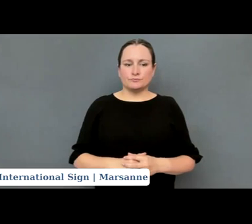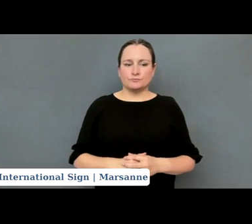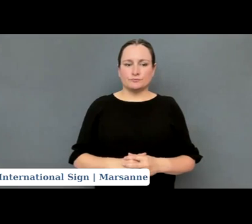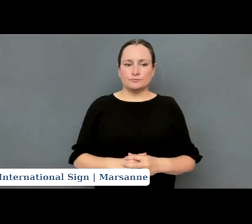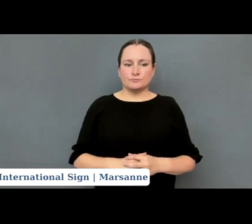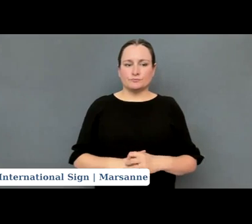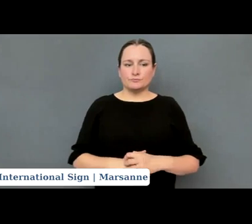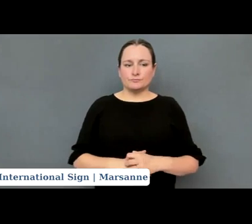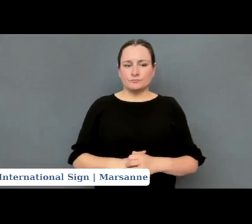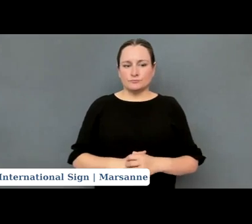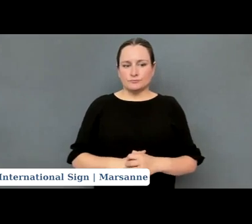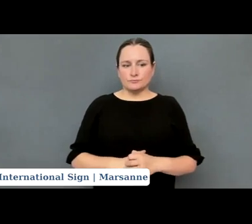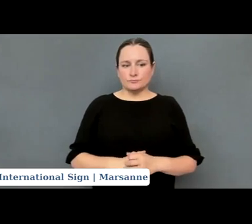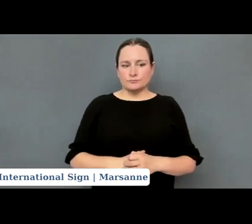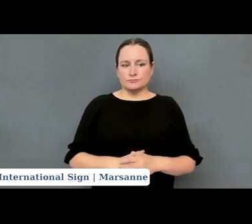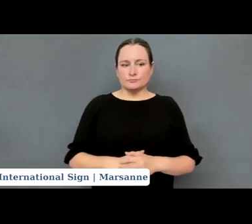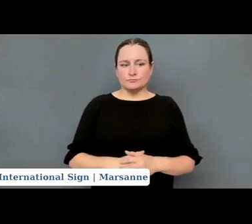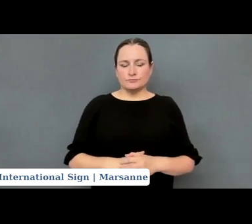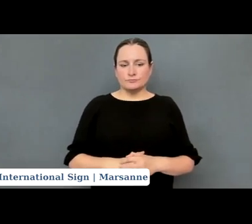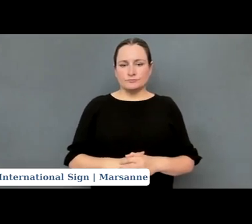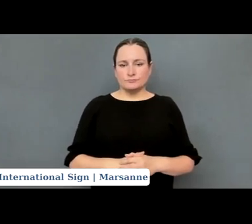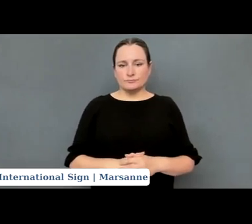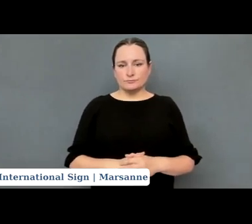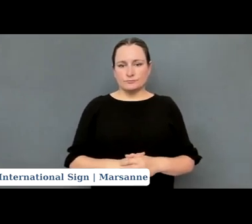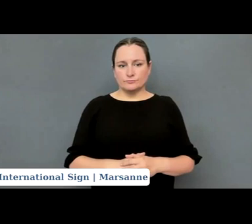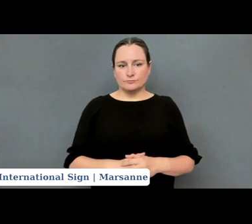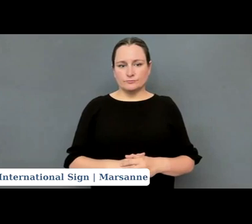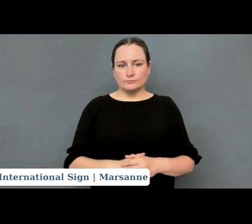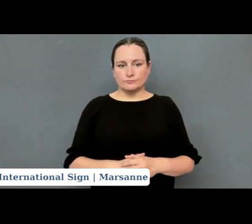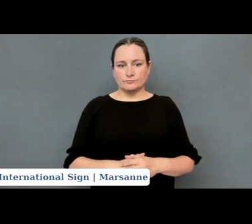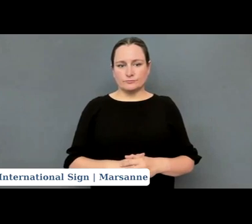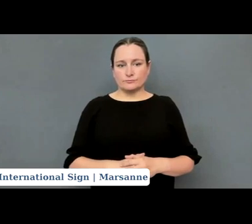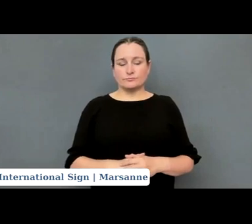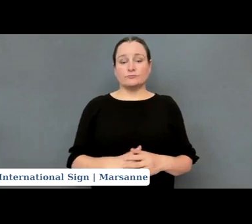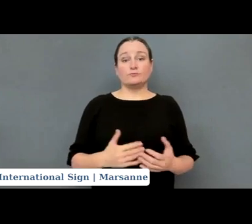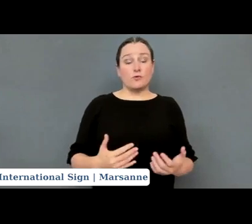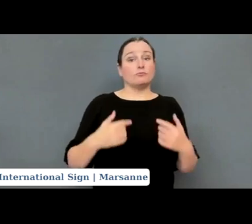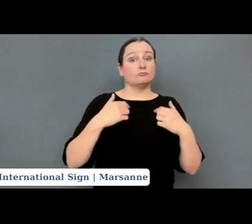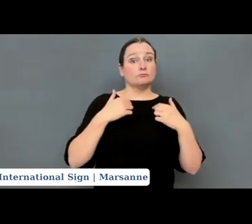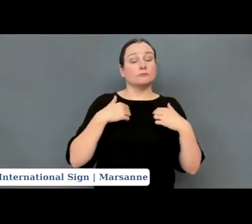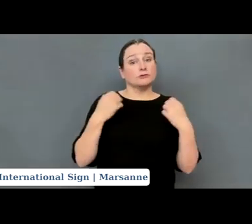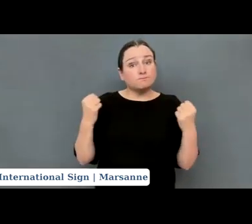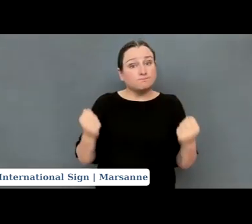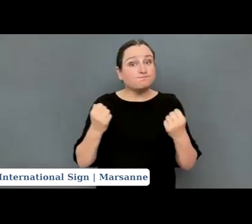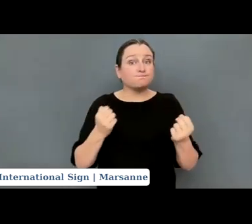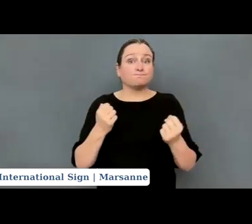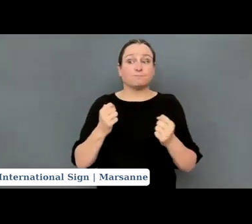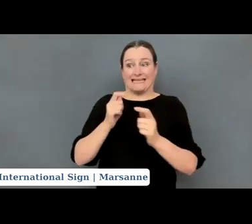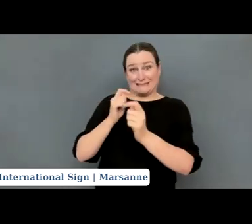verify these payments. And one of the challenges has to do with